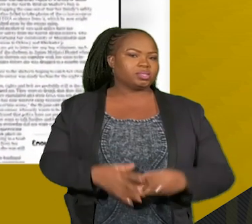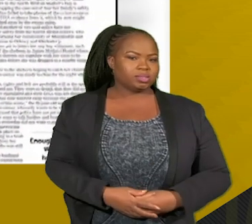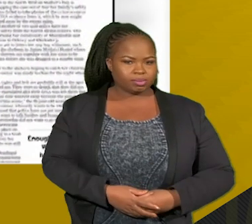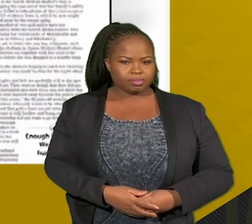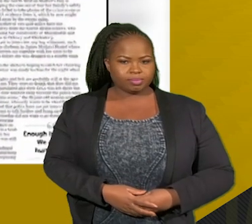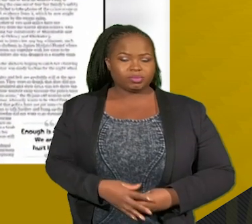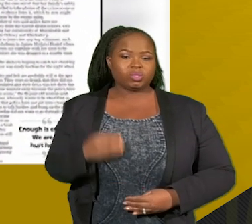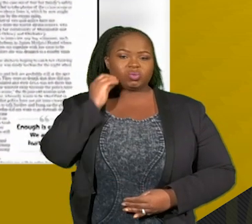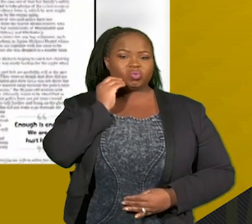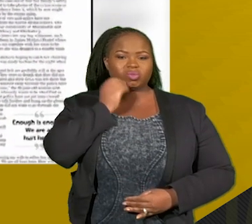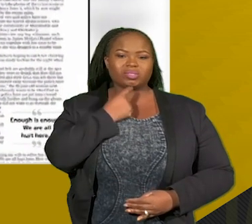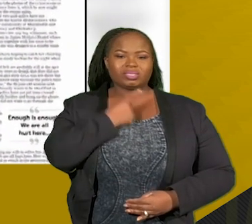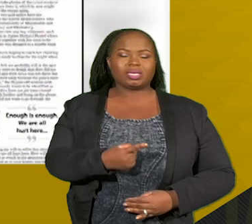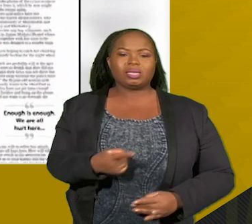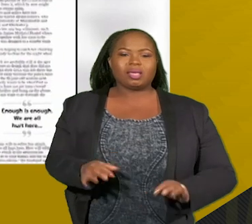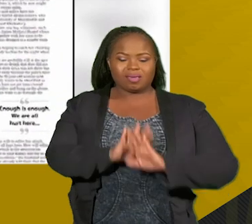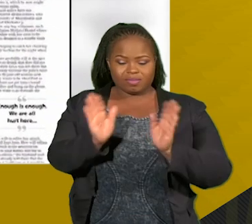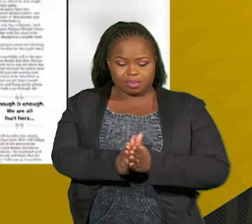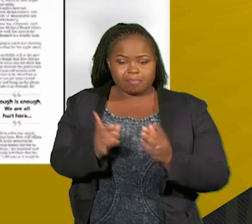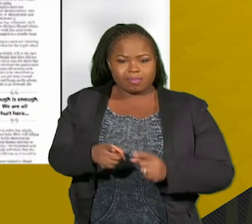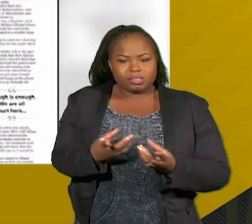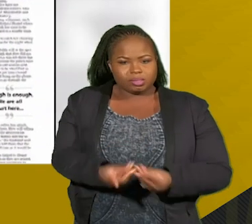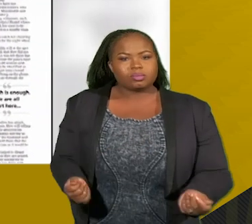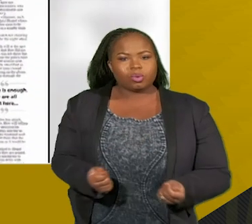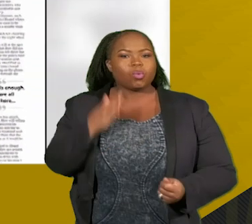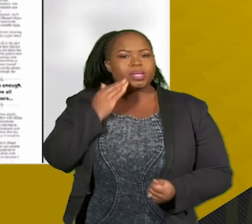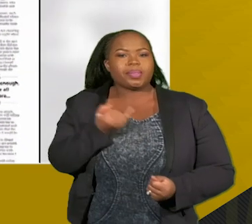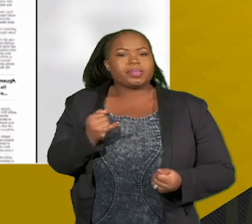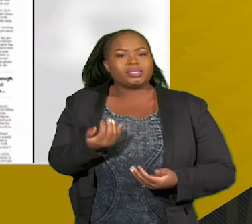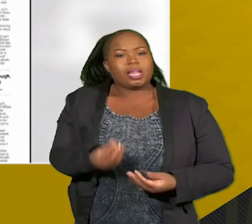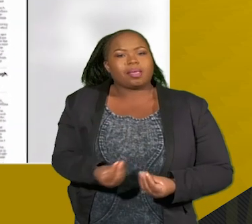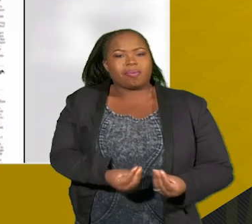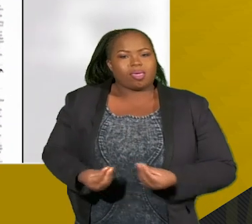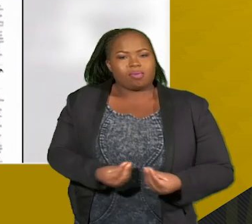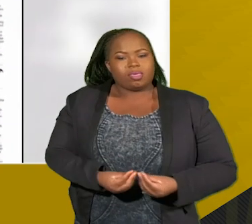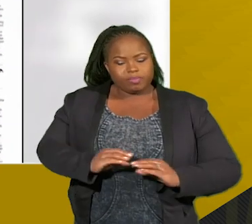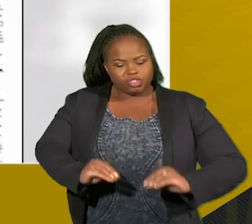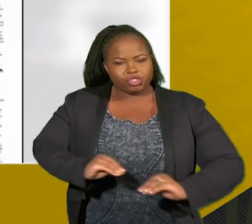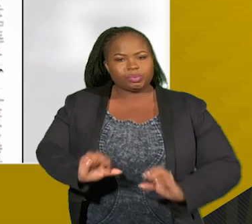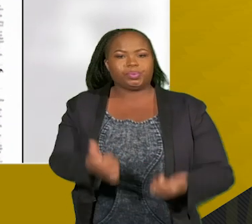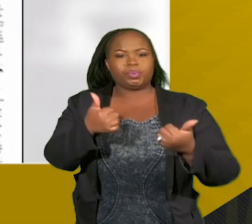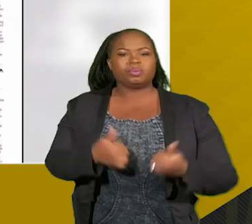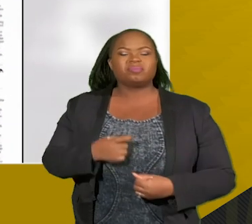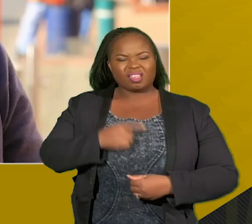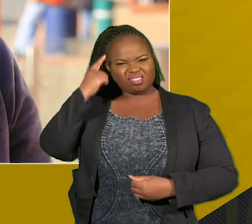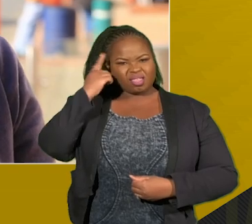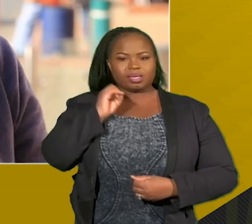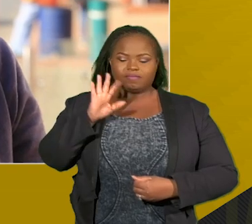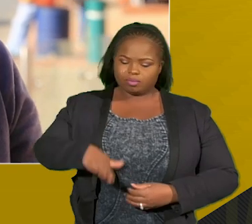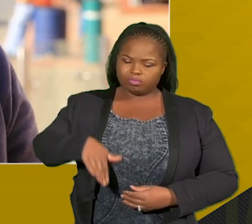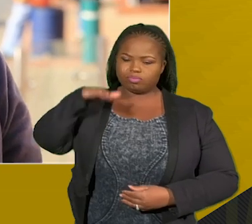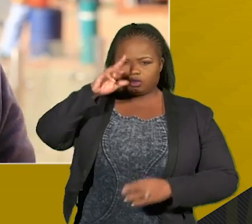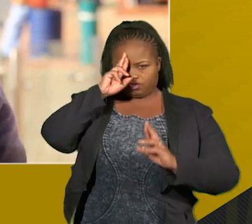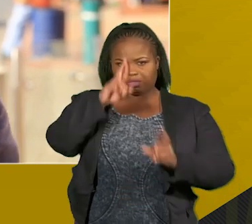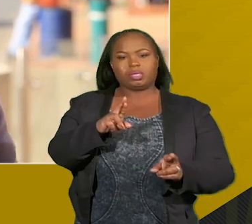se sotho se re thupe o tlolo e sa lemetse. Ke dumela gore ha ba ka hudiswa ka lerato le ka hlompho ke ntho tse